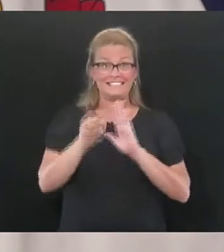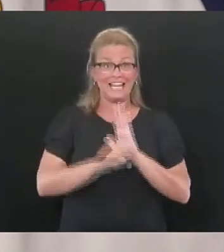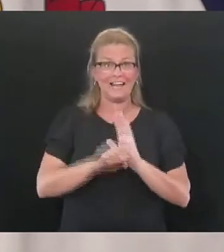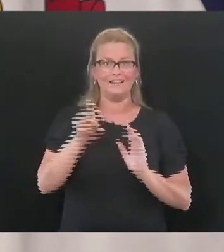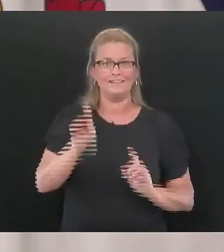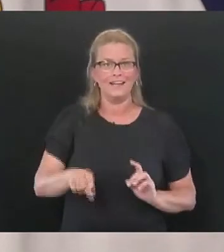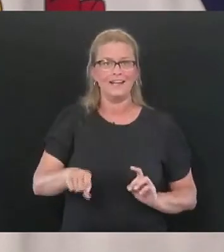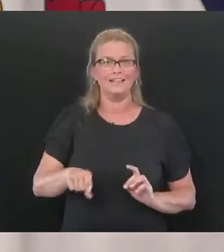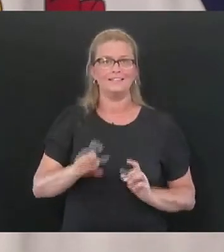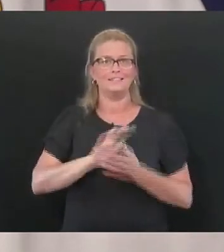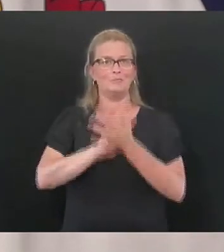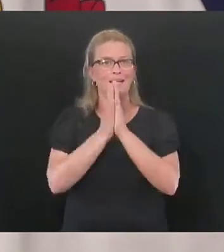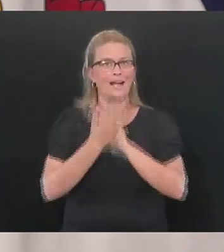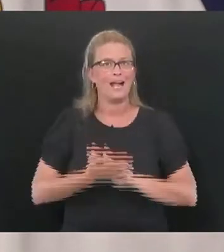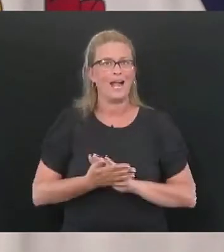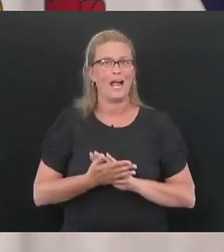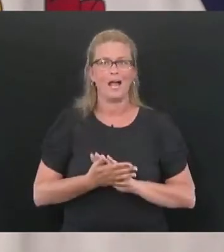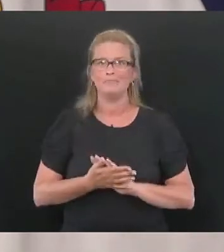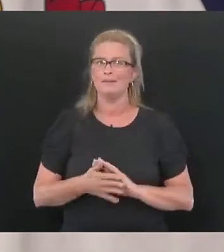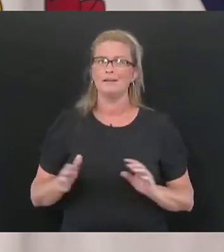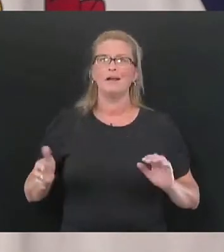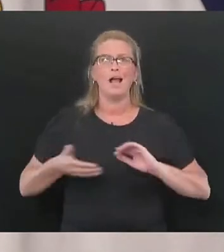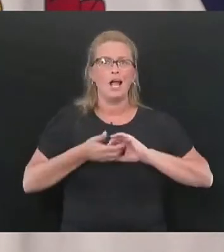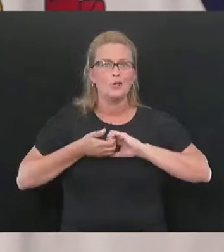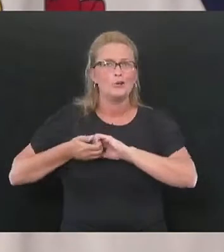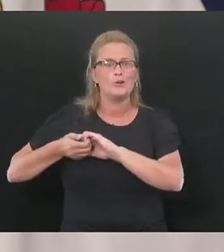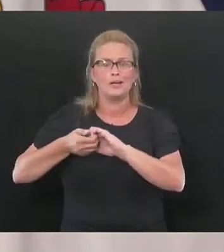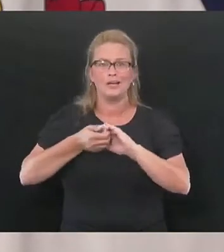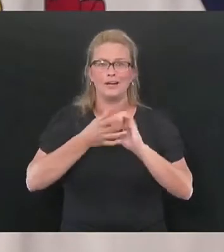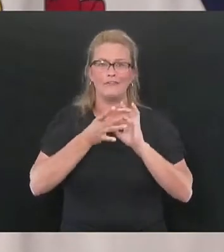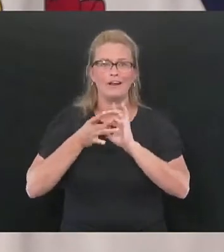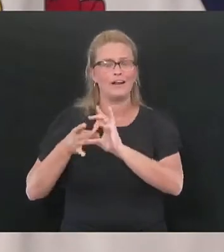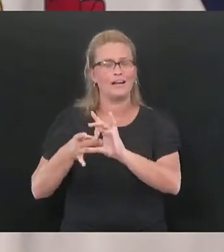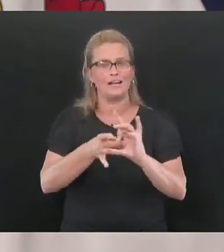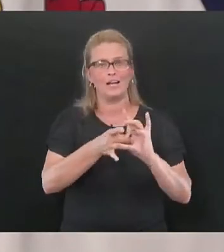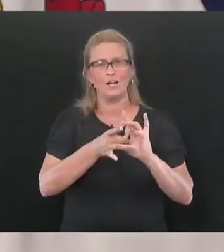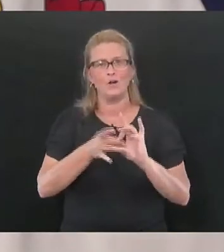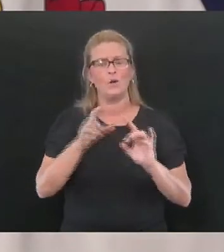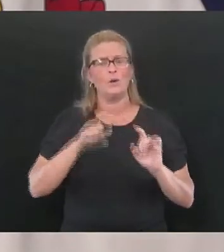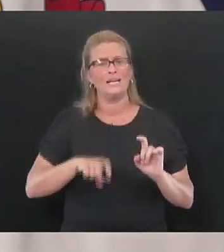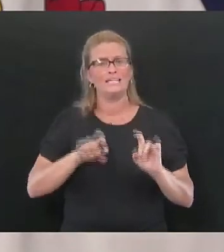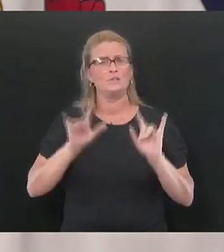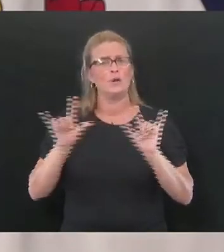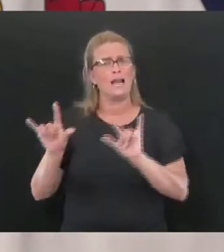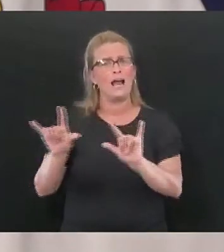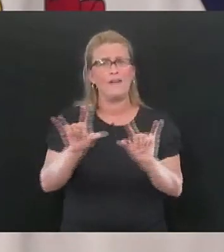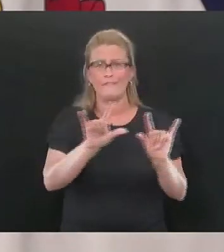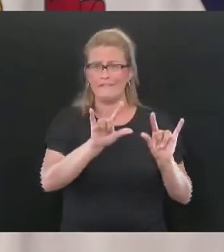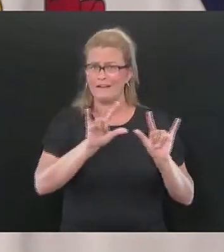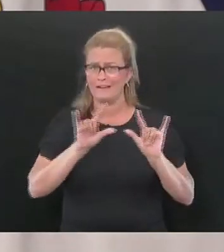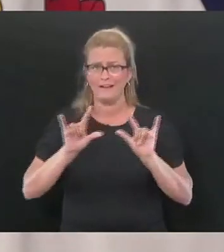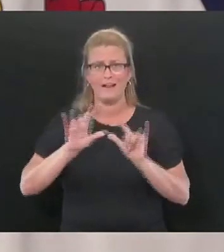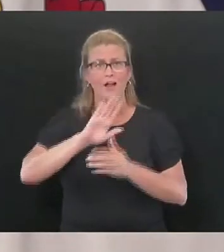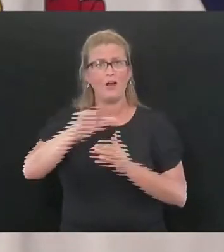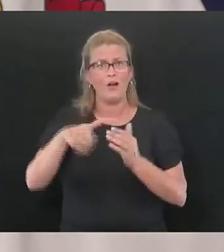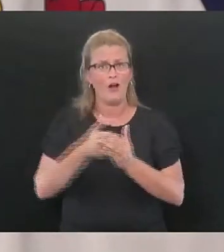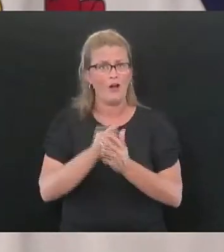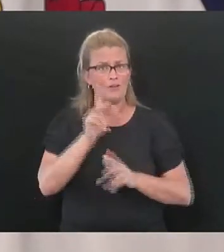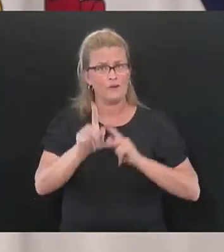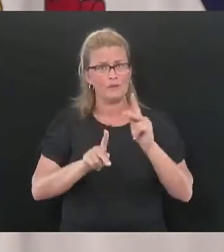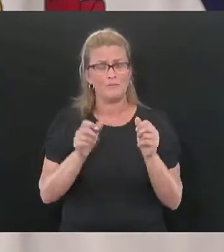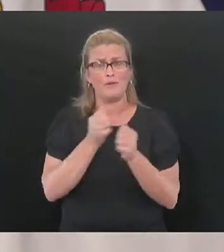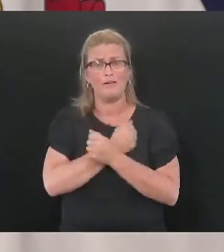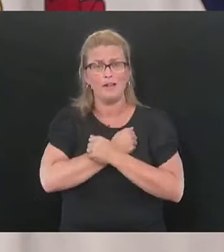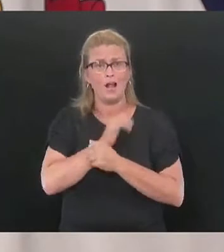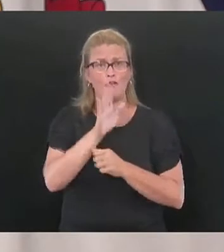absolutely pulling the rope all the time together. We need to love one another as the good book tells us to love our